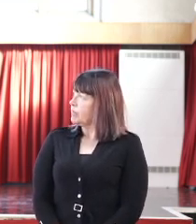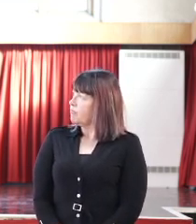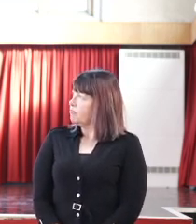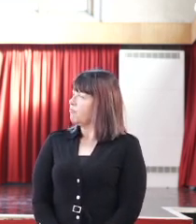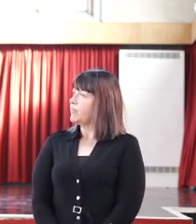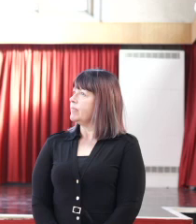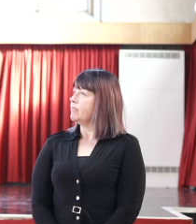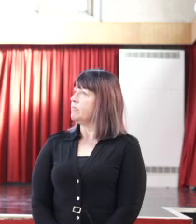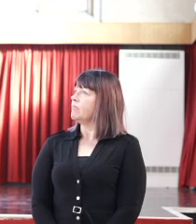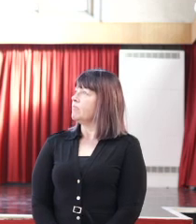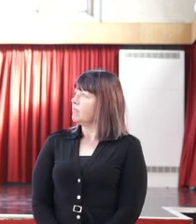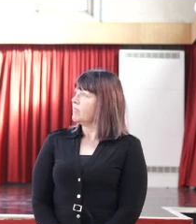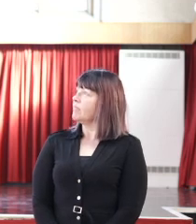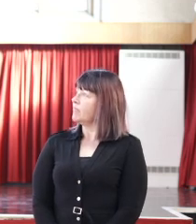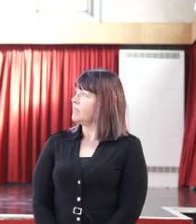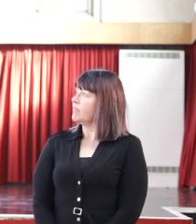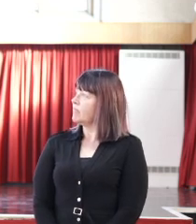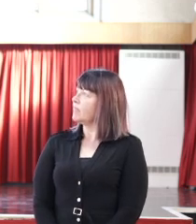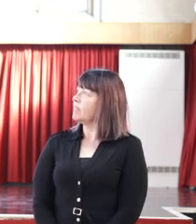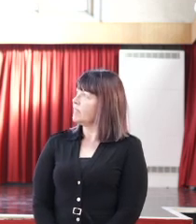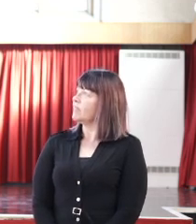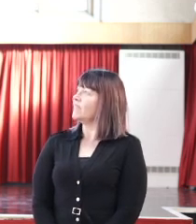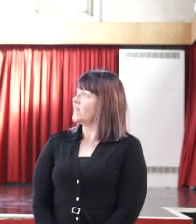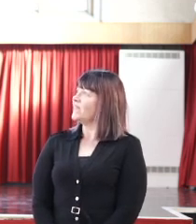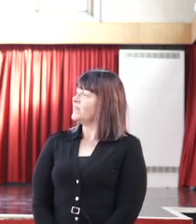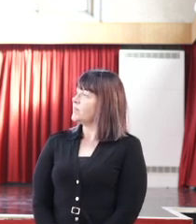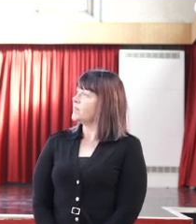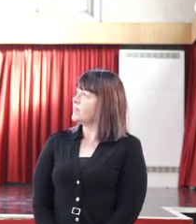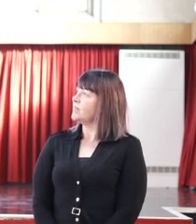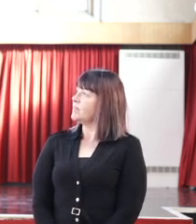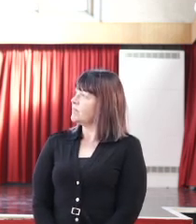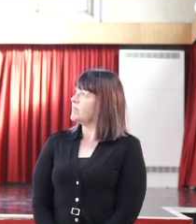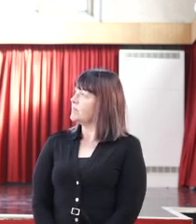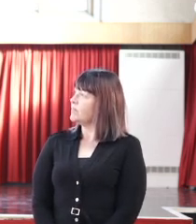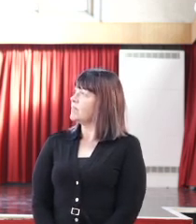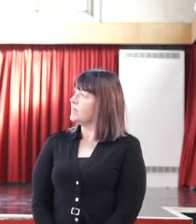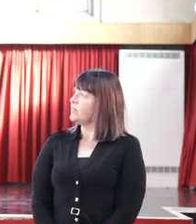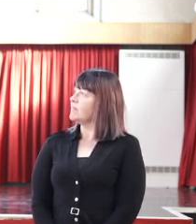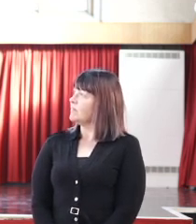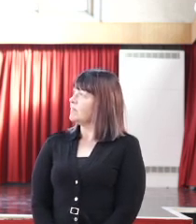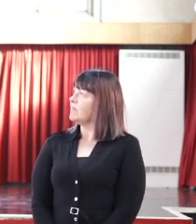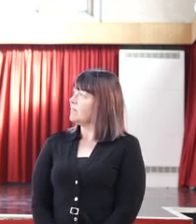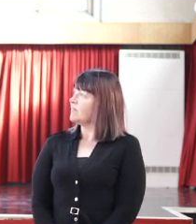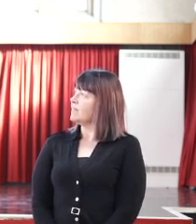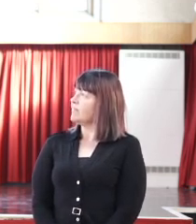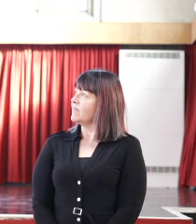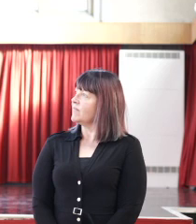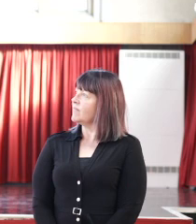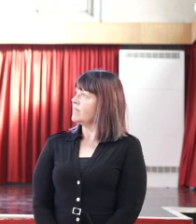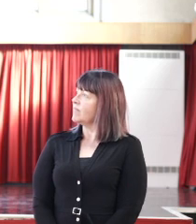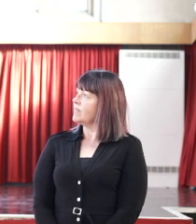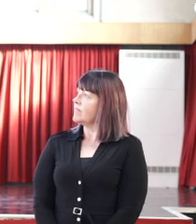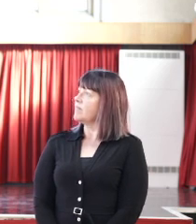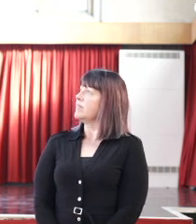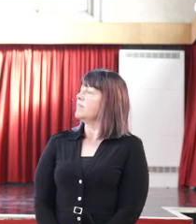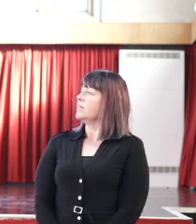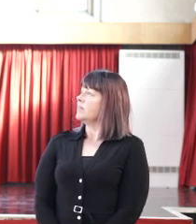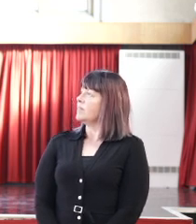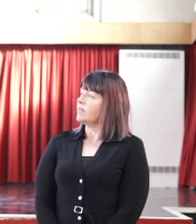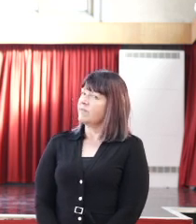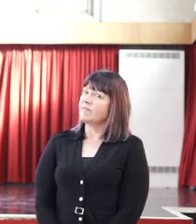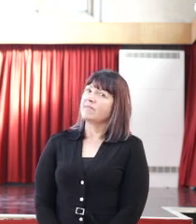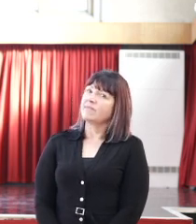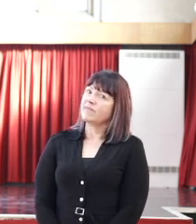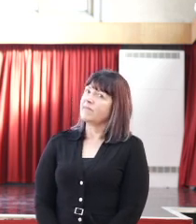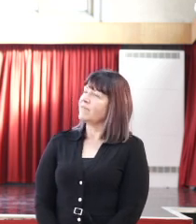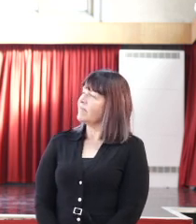will sing the lyrics to a song, or will enjoy reading them and go, oh, I see what they're saying there, that's nice. Sometimes they'll be chatting to